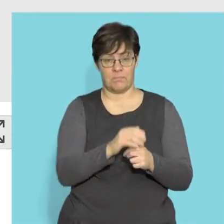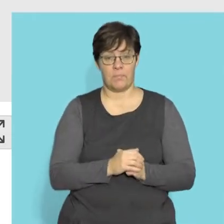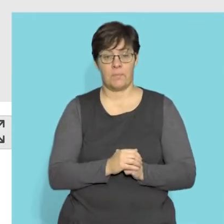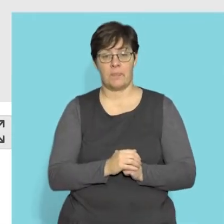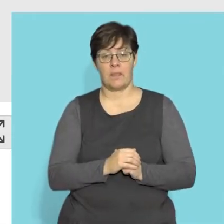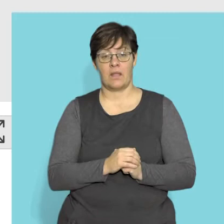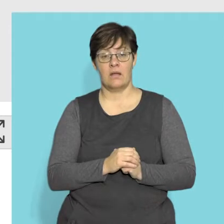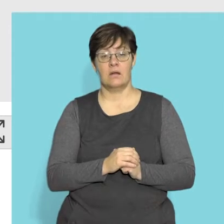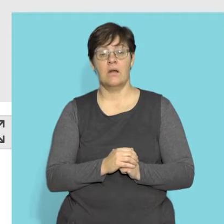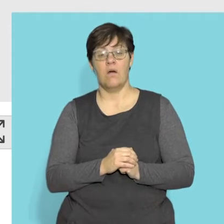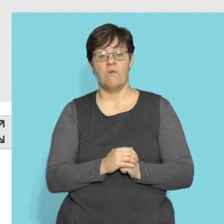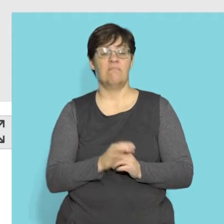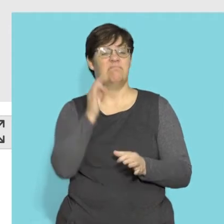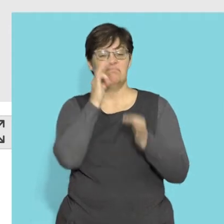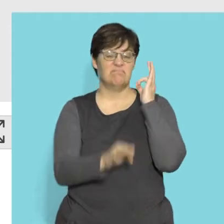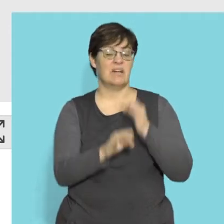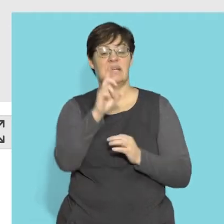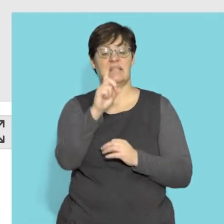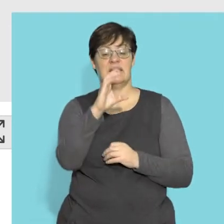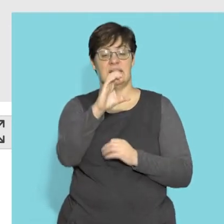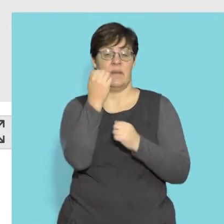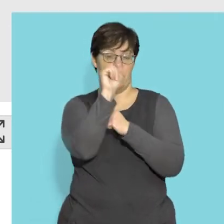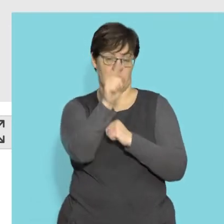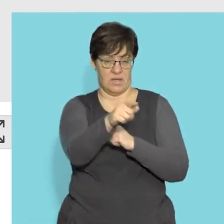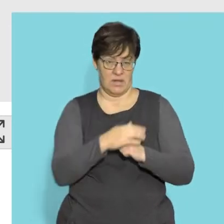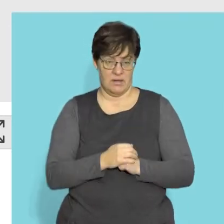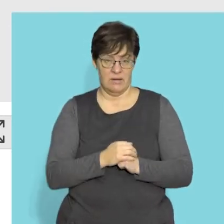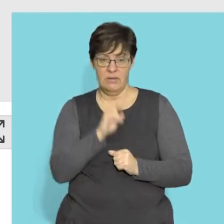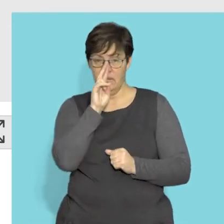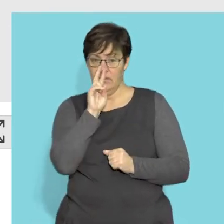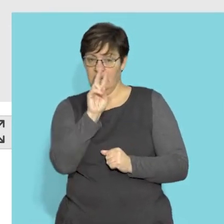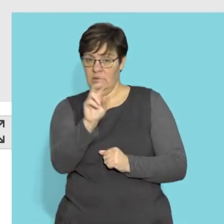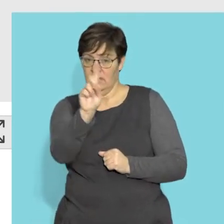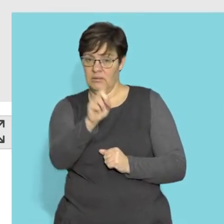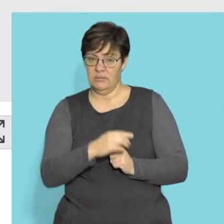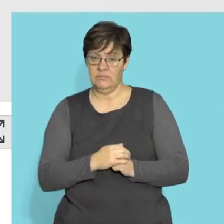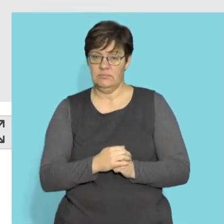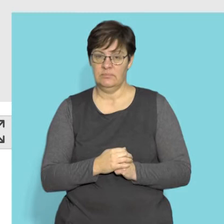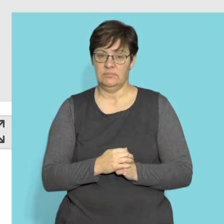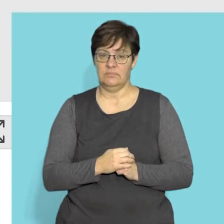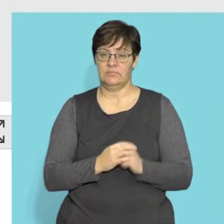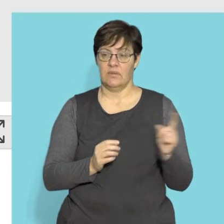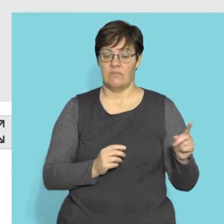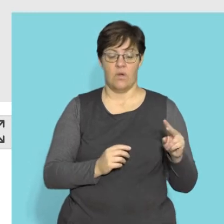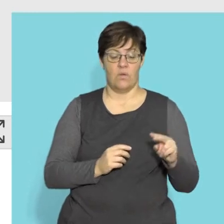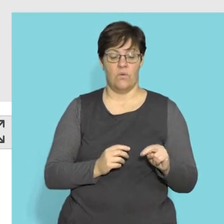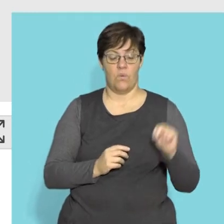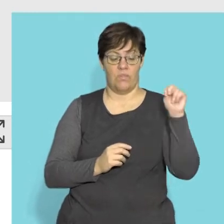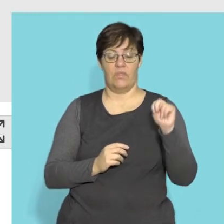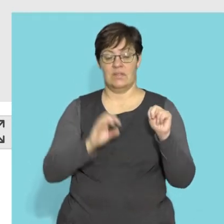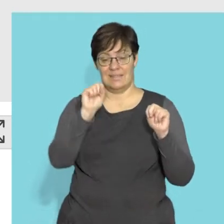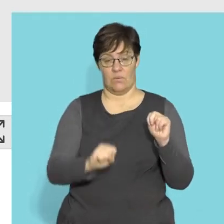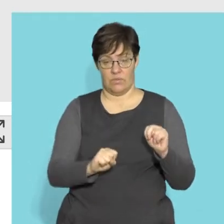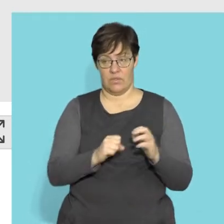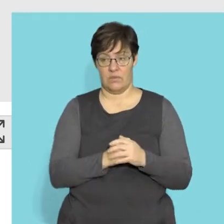Here's a simulation of a very simple DC motor. And what you recognize is that we've got